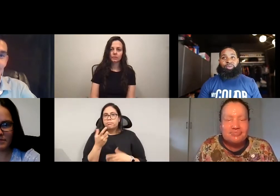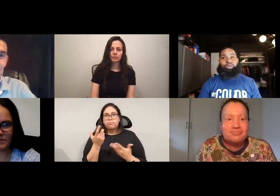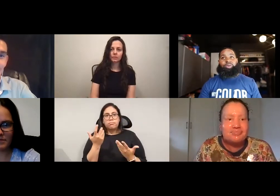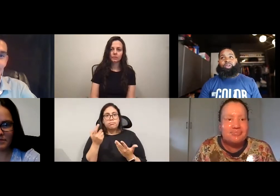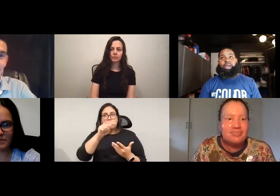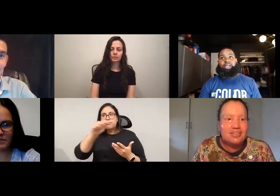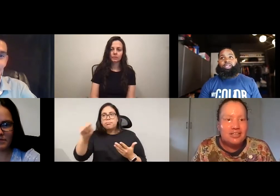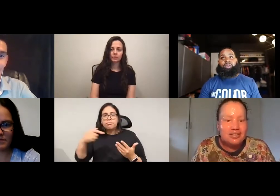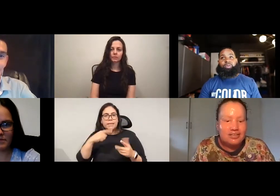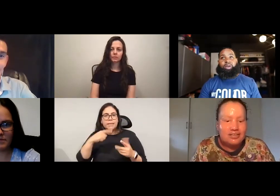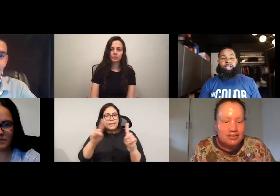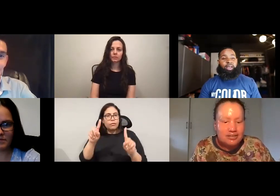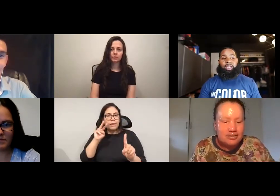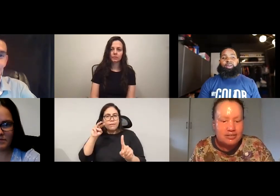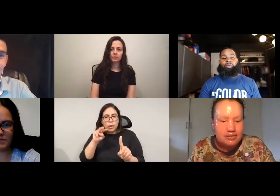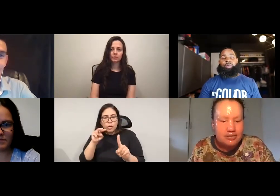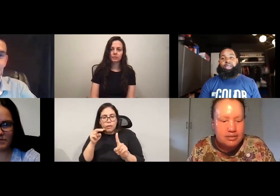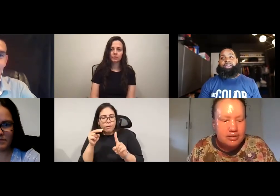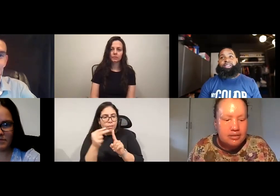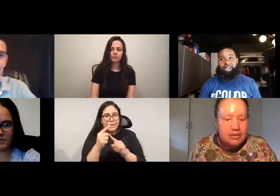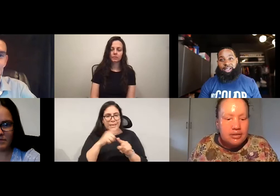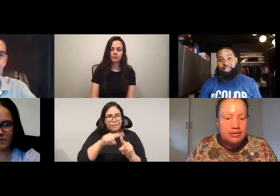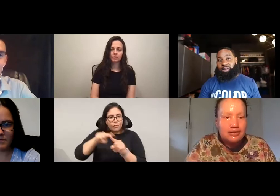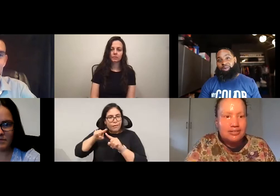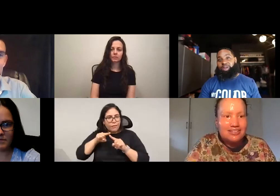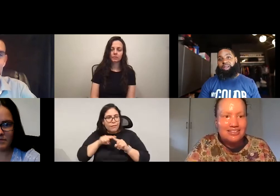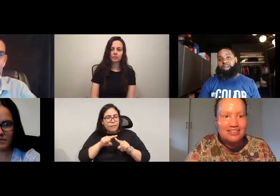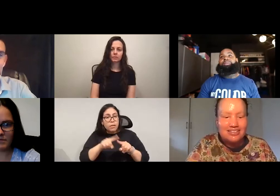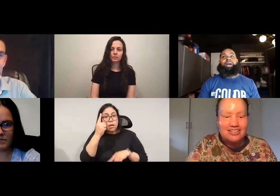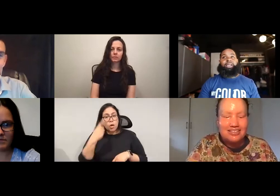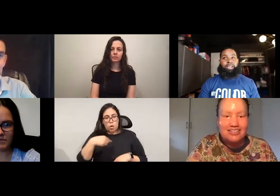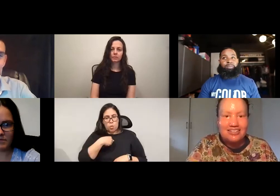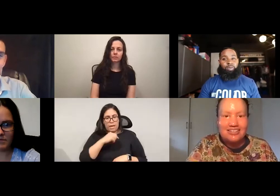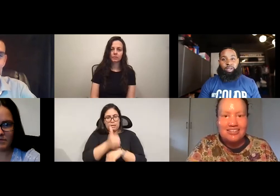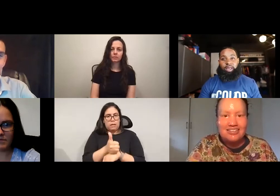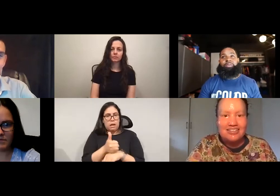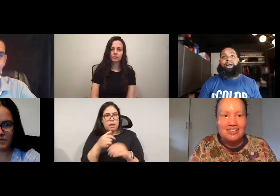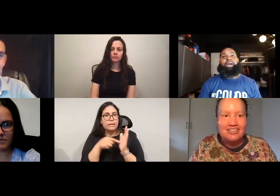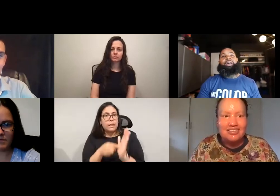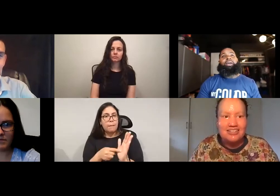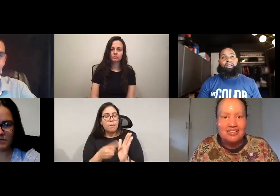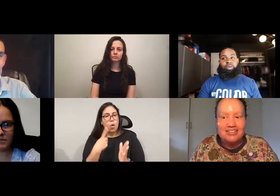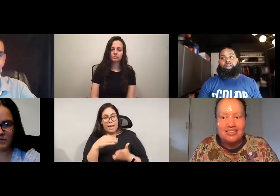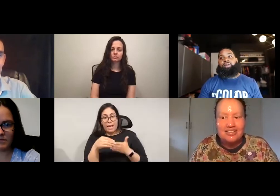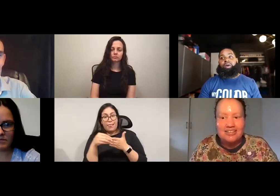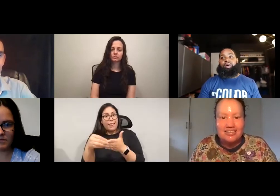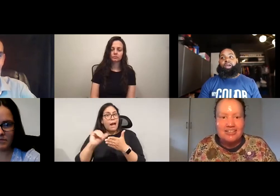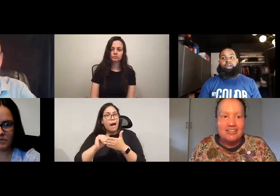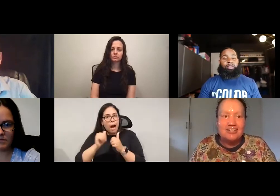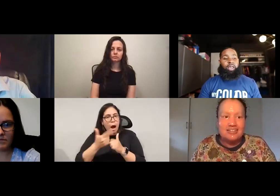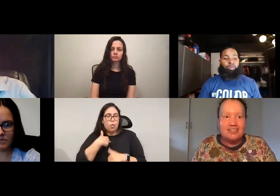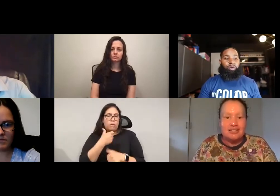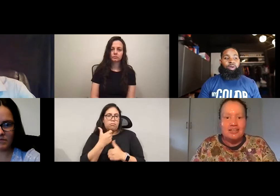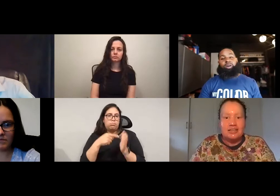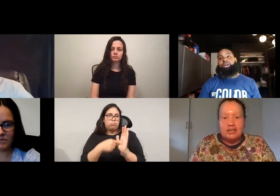own views. And so, but again, we can set the example. We lead by example. We lead by create our own narratives.